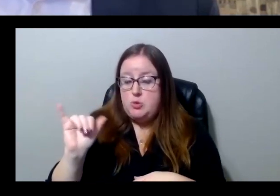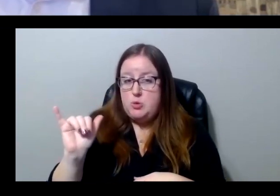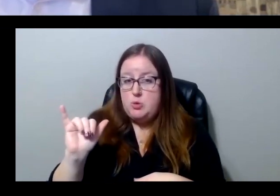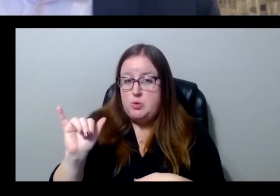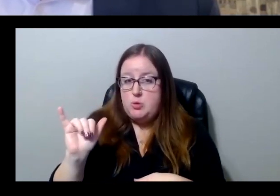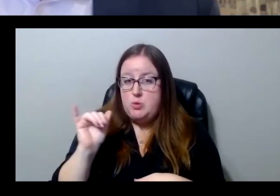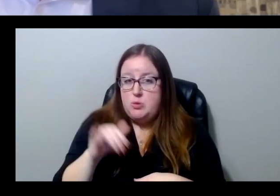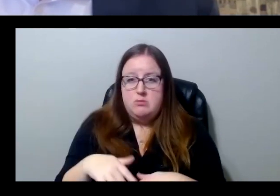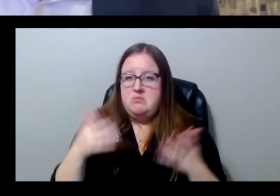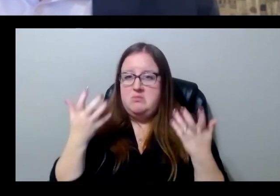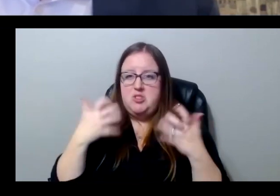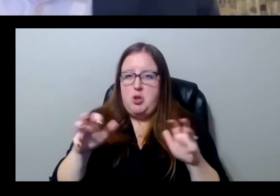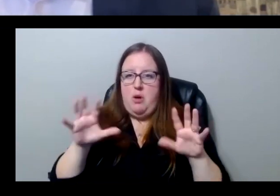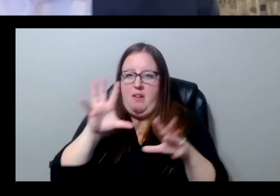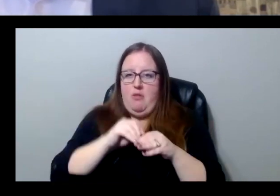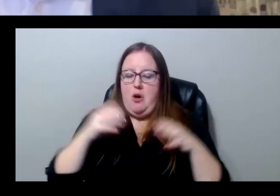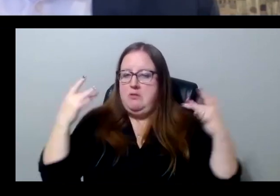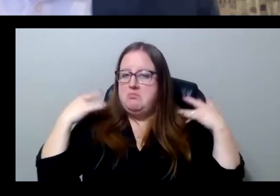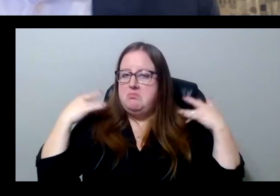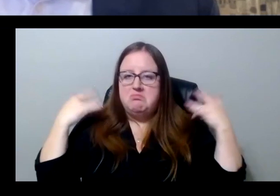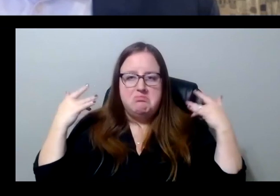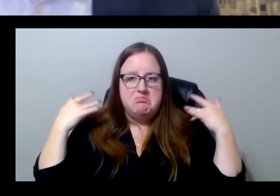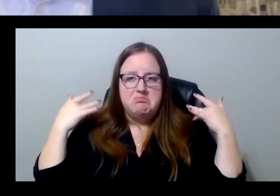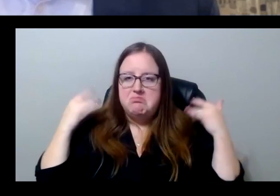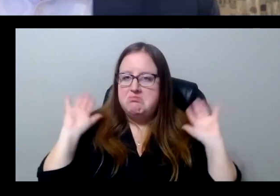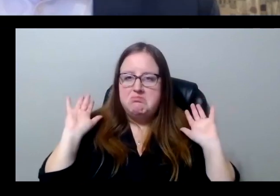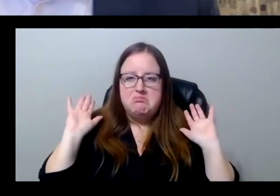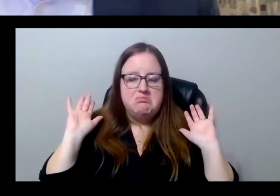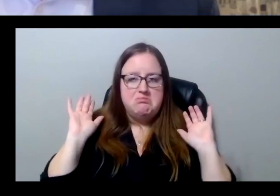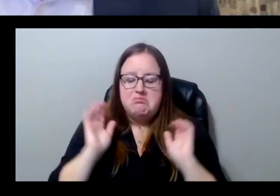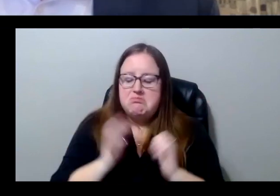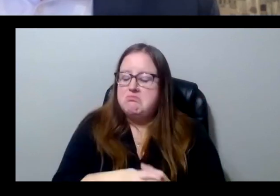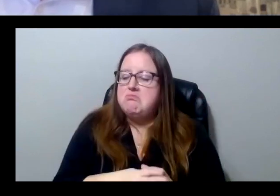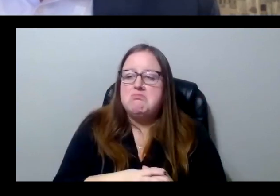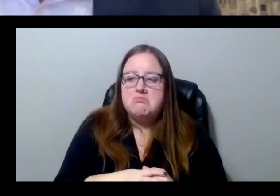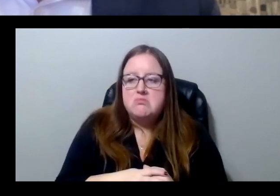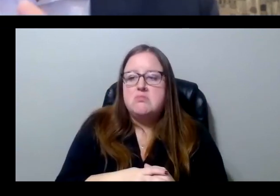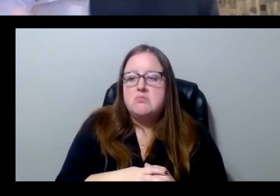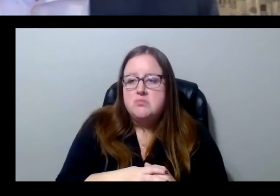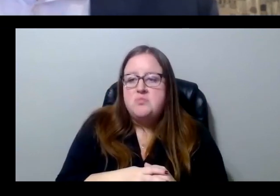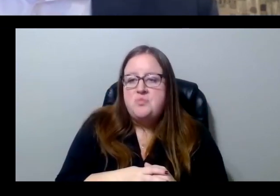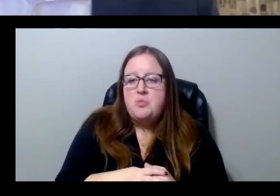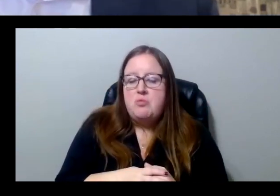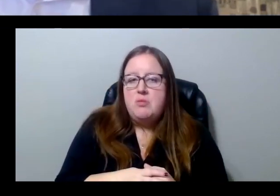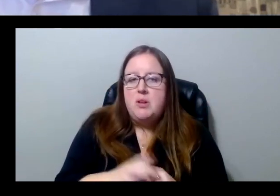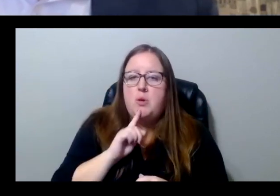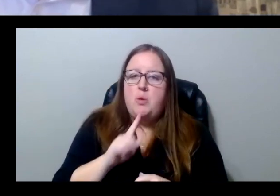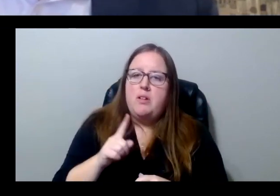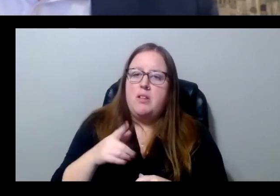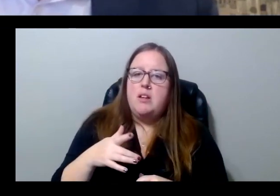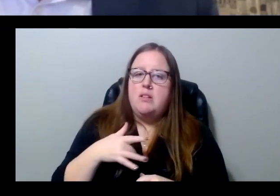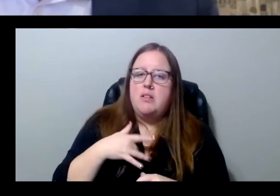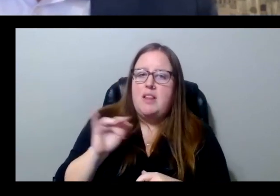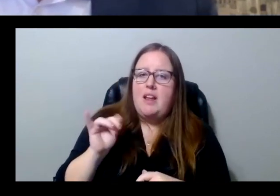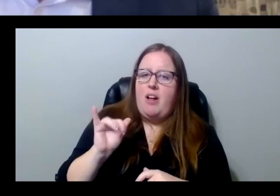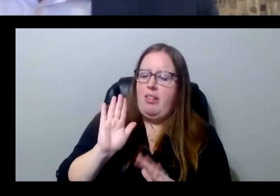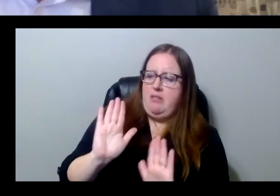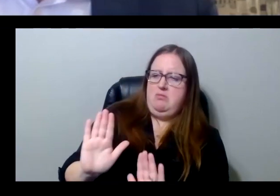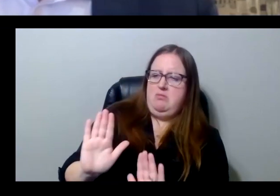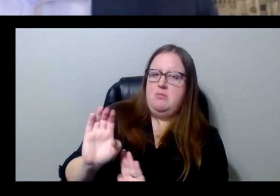have, if folks have not read the book, I truly encourage you to do so. It's a powerful and very